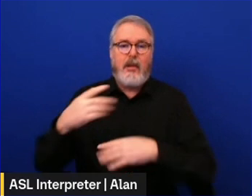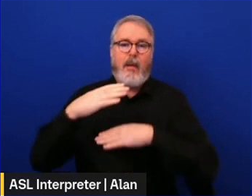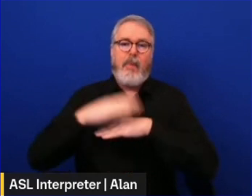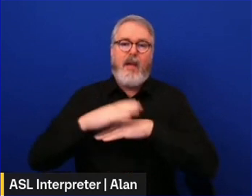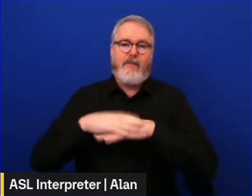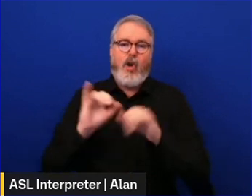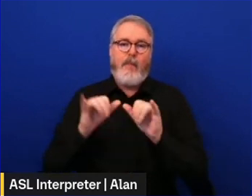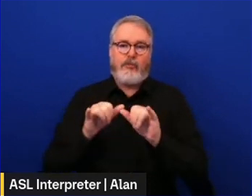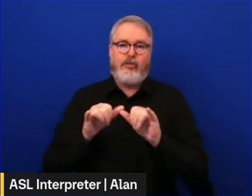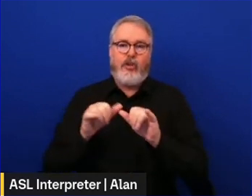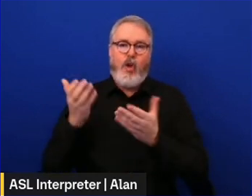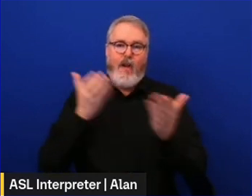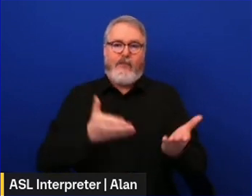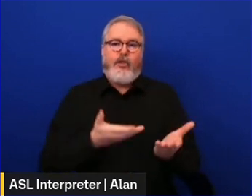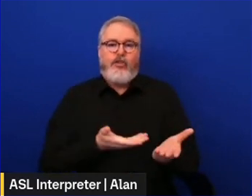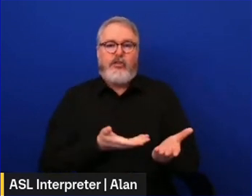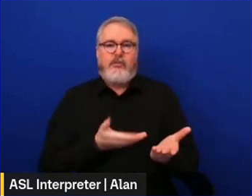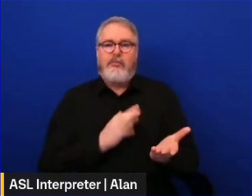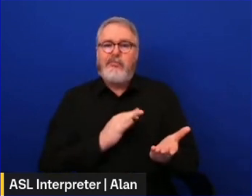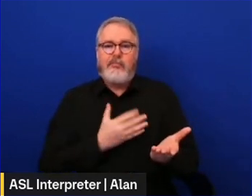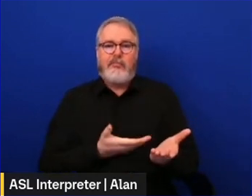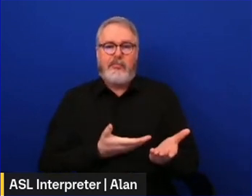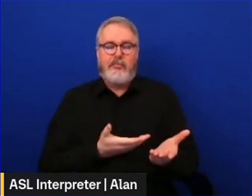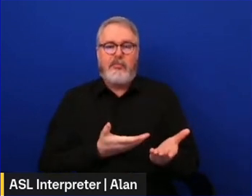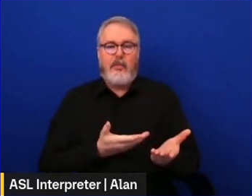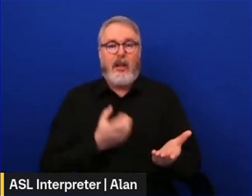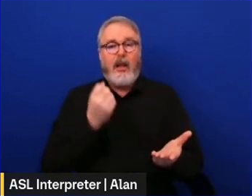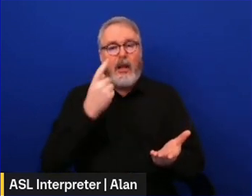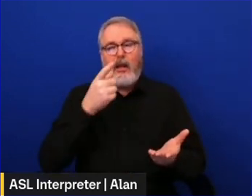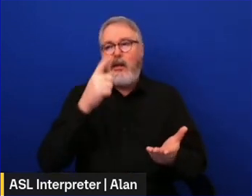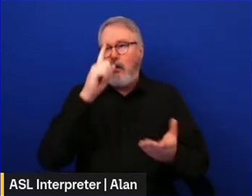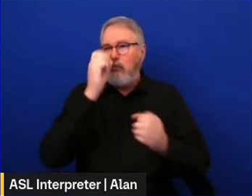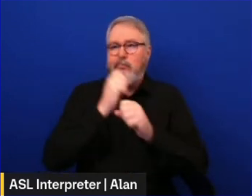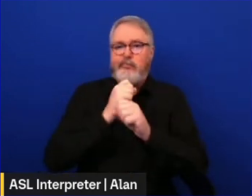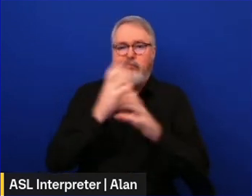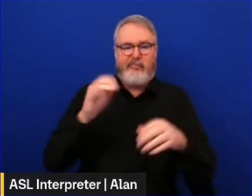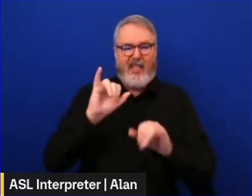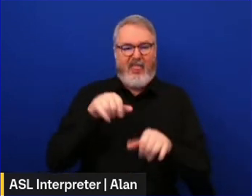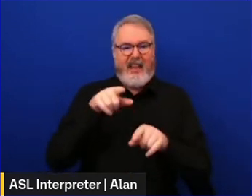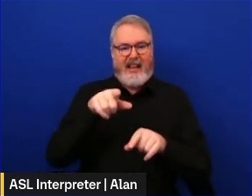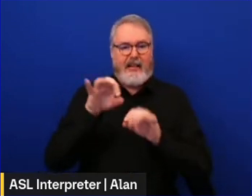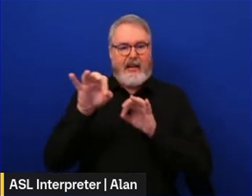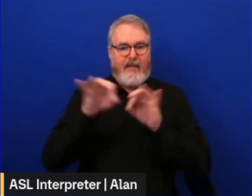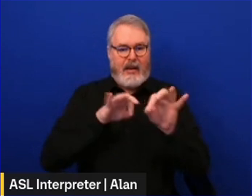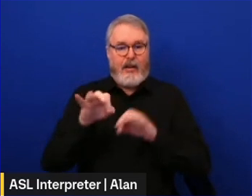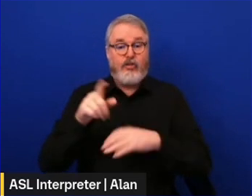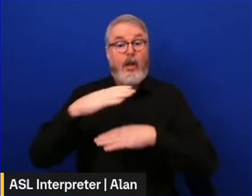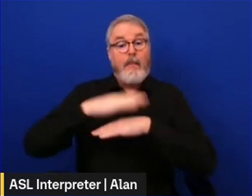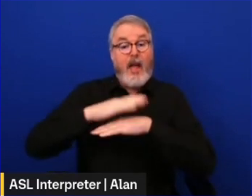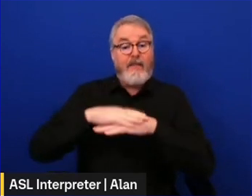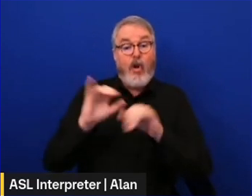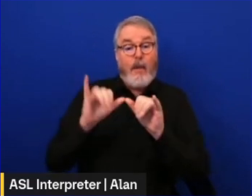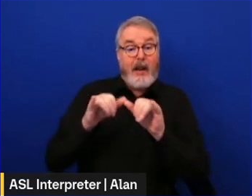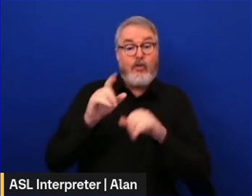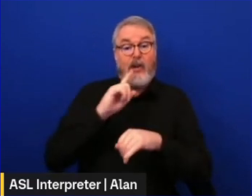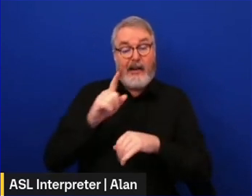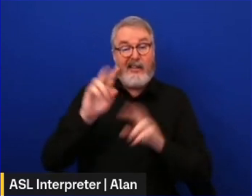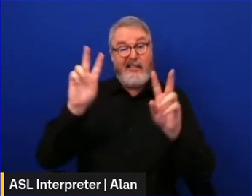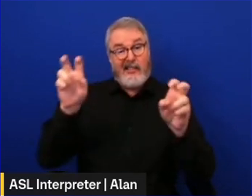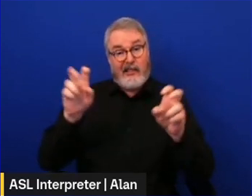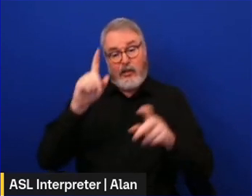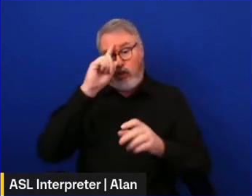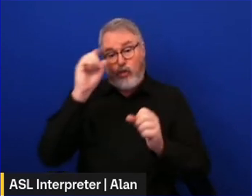the table. So consider this definition. Platform engineering is the